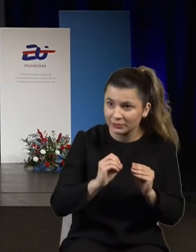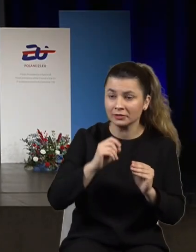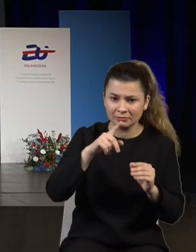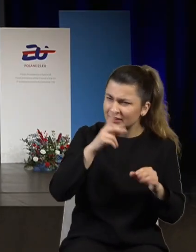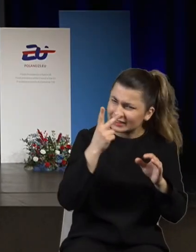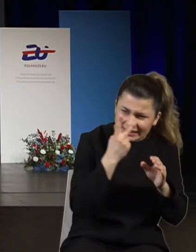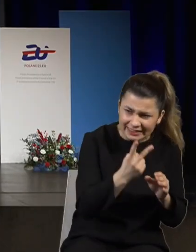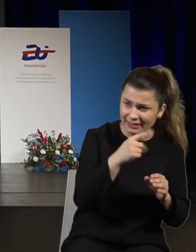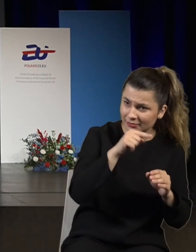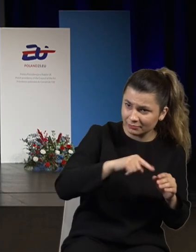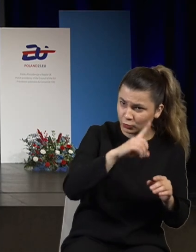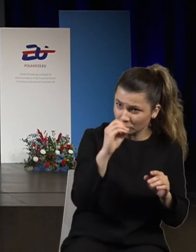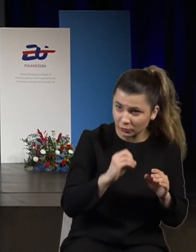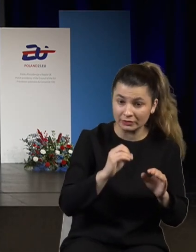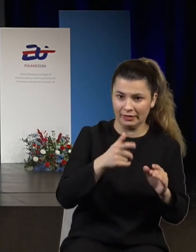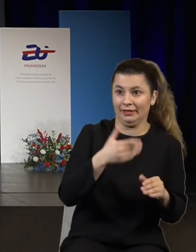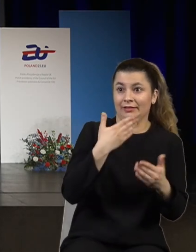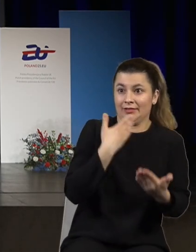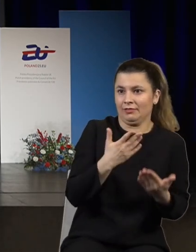think one important